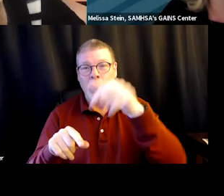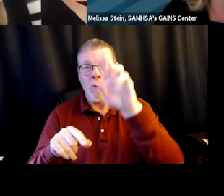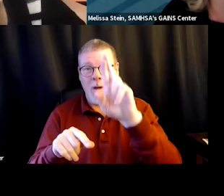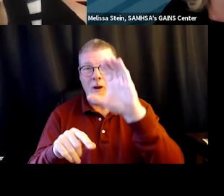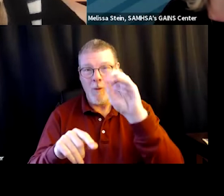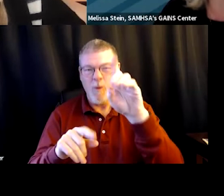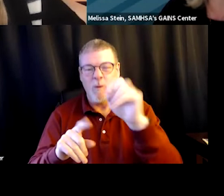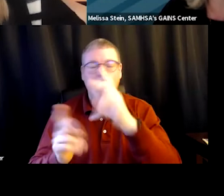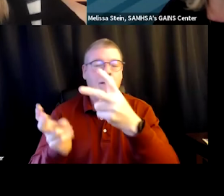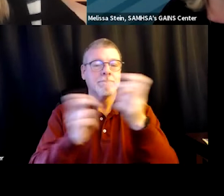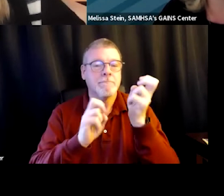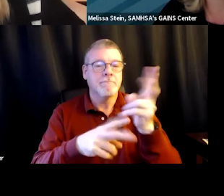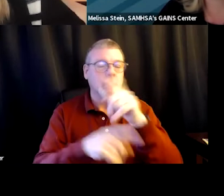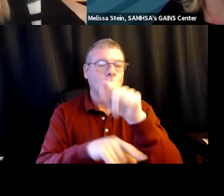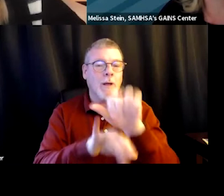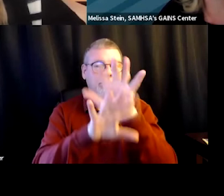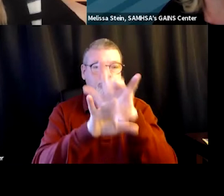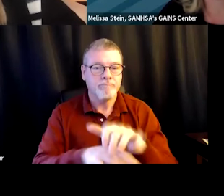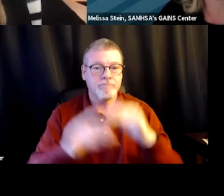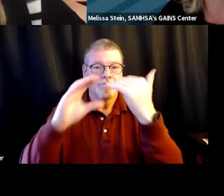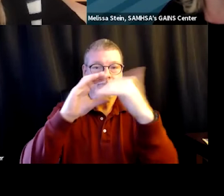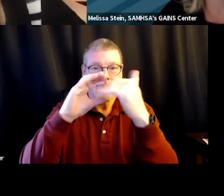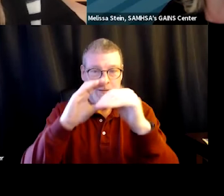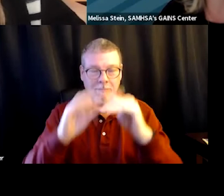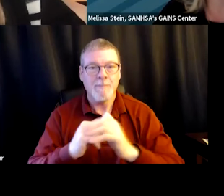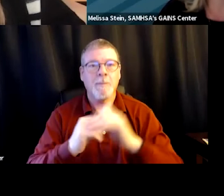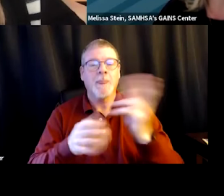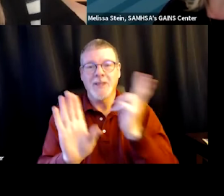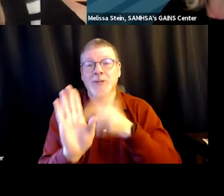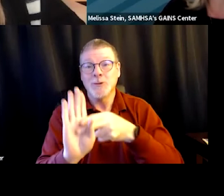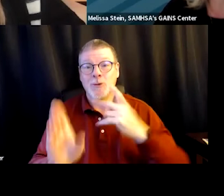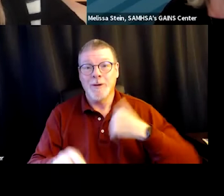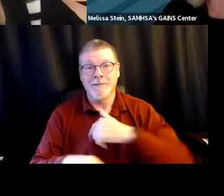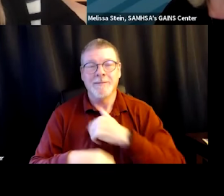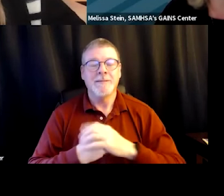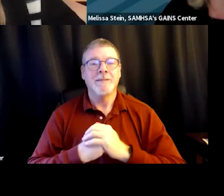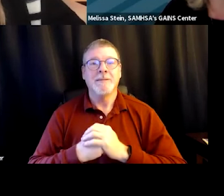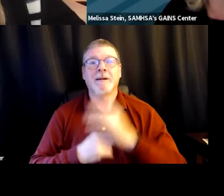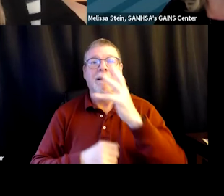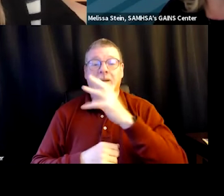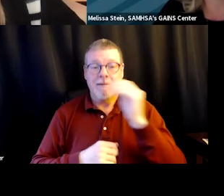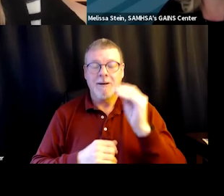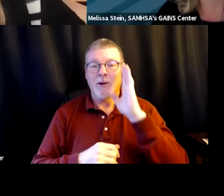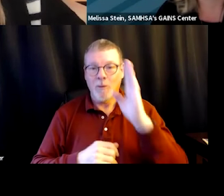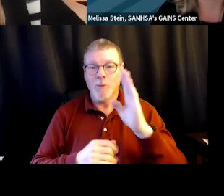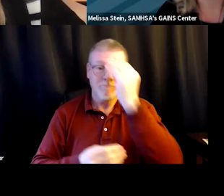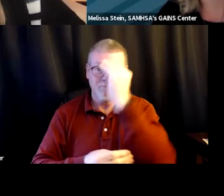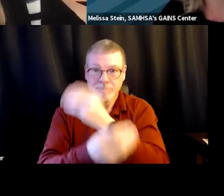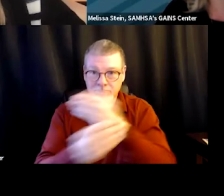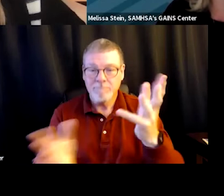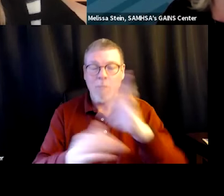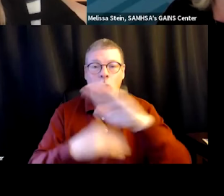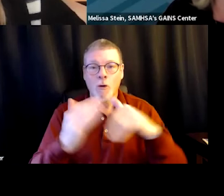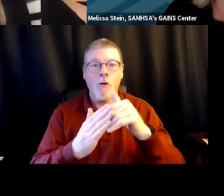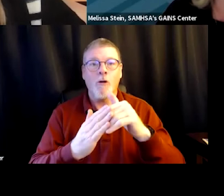the website where you can enter your email address and join our listserv. And this is where we will notify you of all